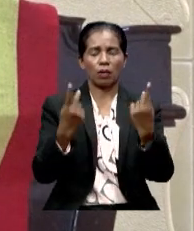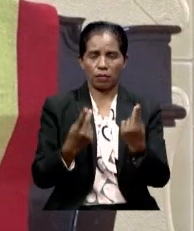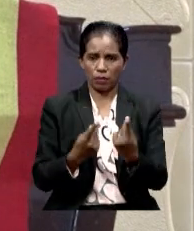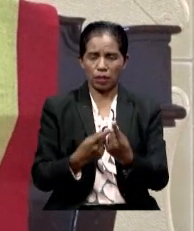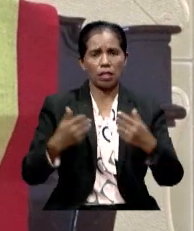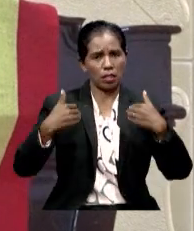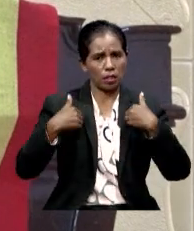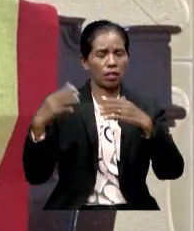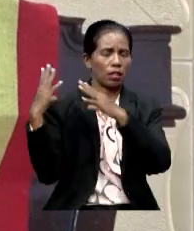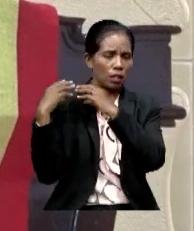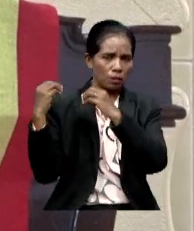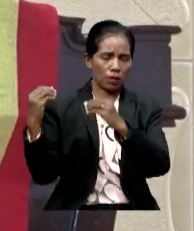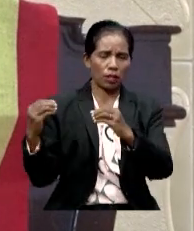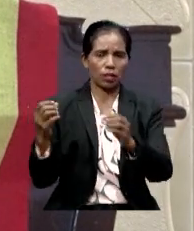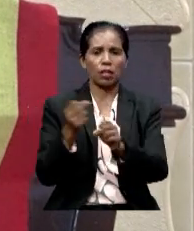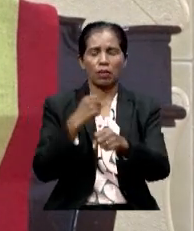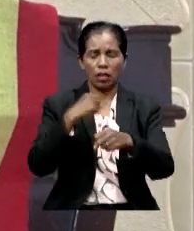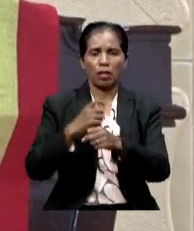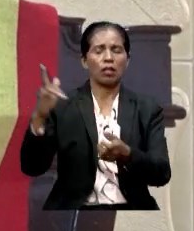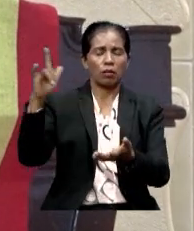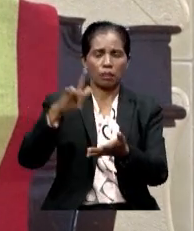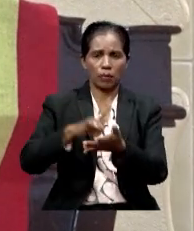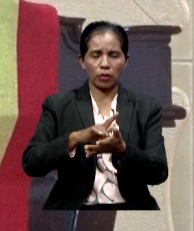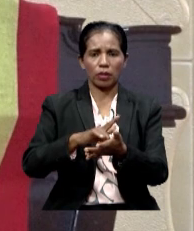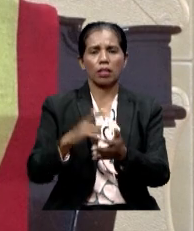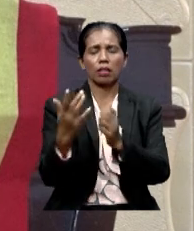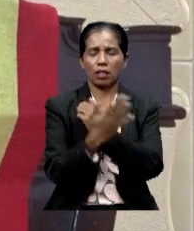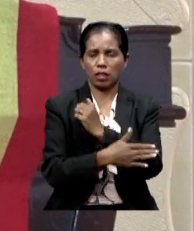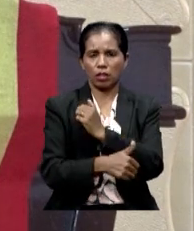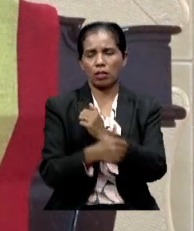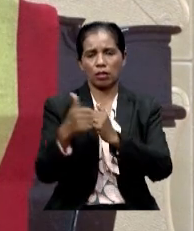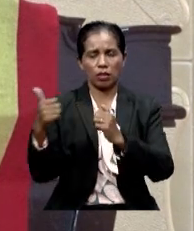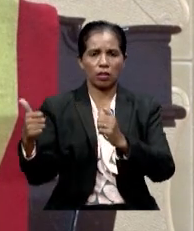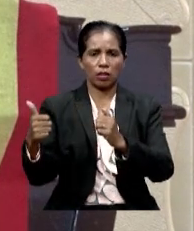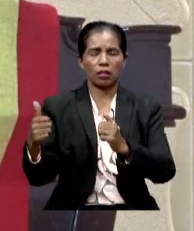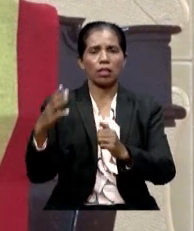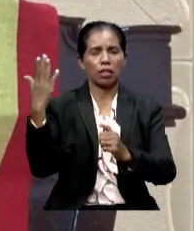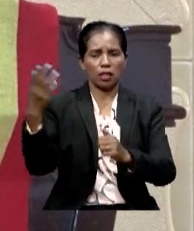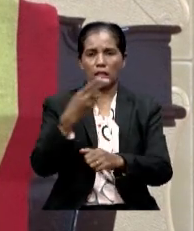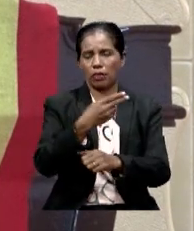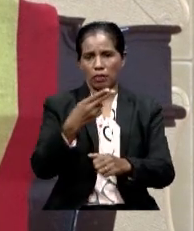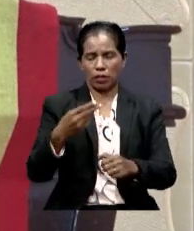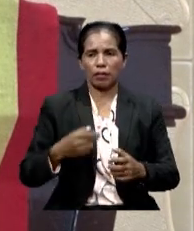experience in completing the construction of several international airport projects in Indonesia,